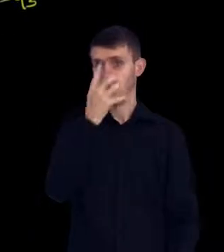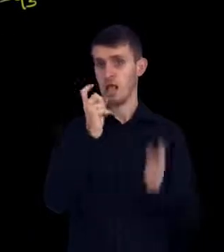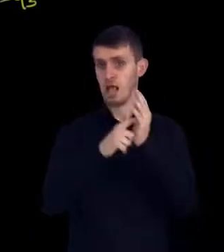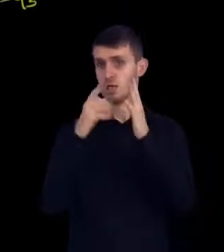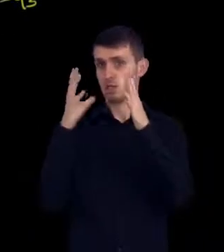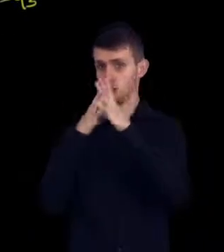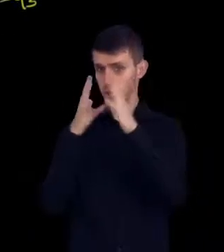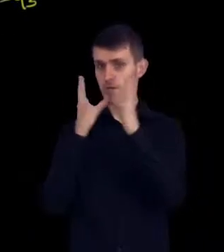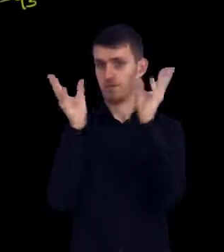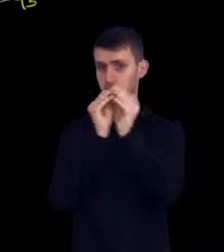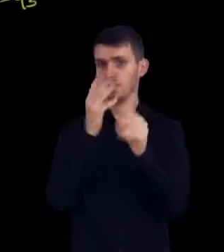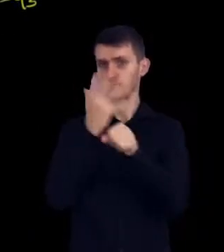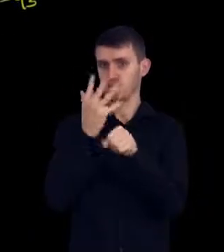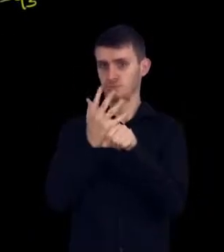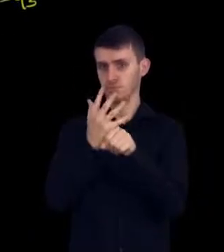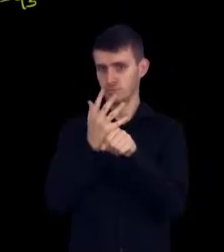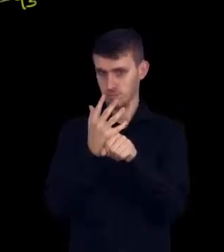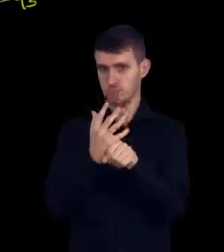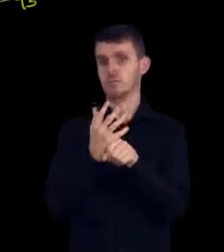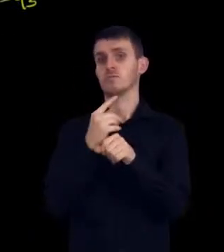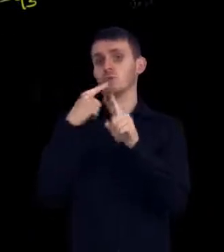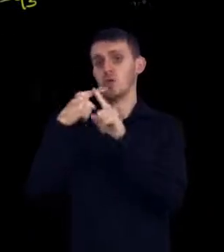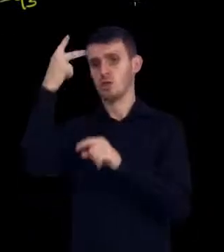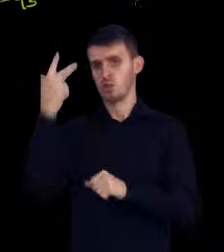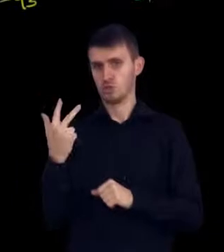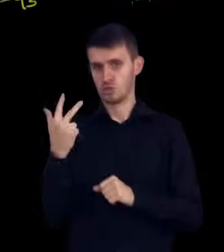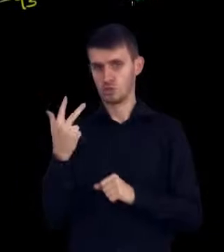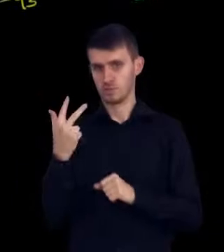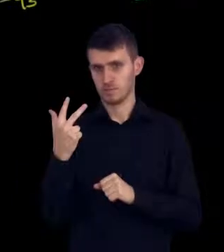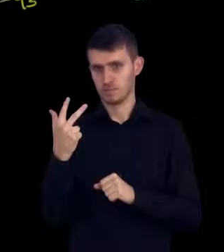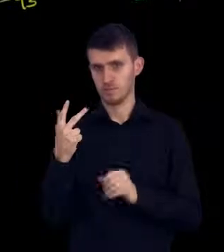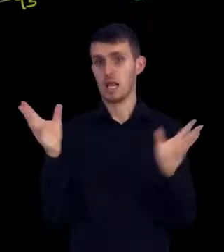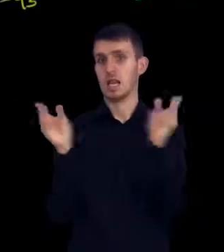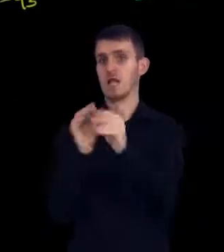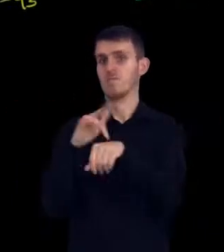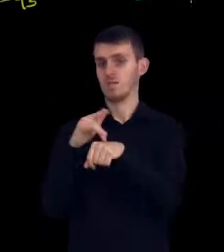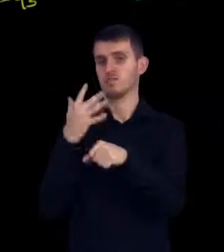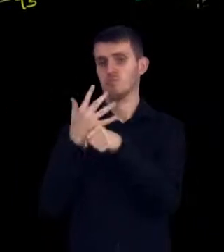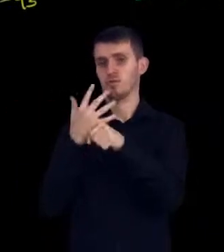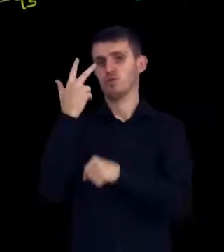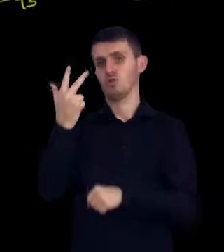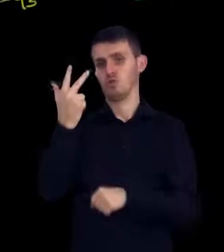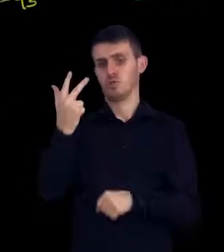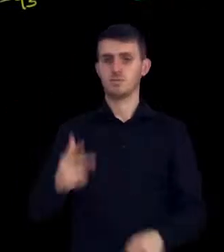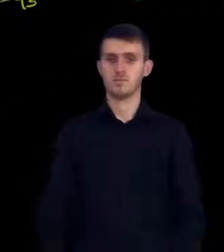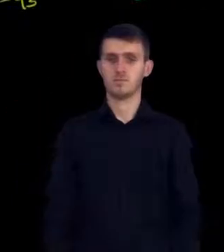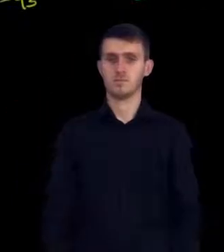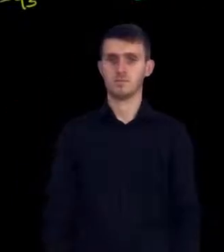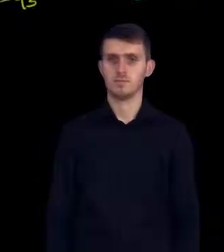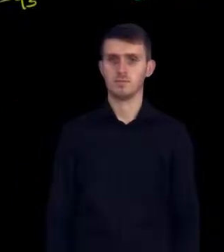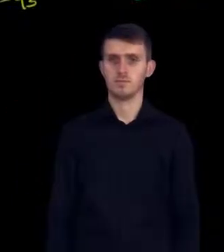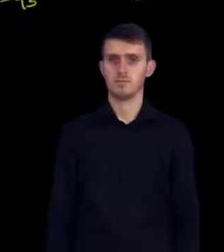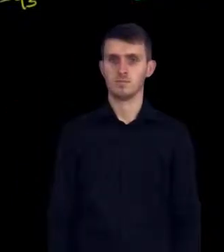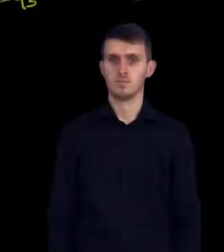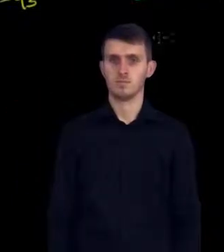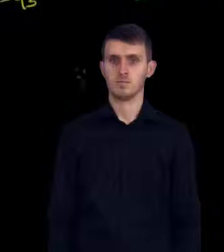shade of Green but I think you get the idea 5 x 10 is 50 we do 50 and then We're going to have to add 3 to that and That is